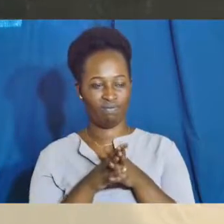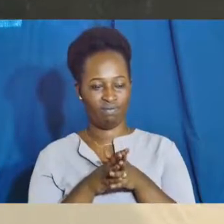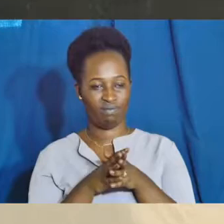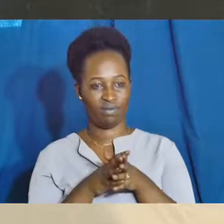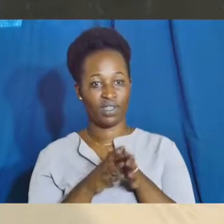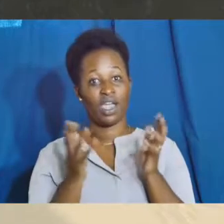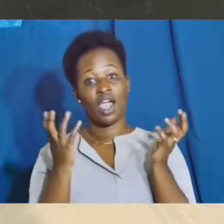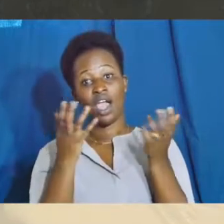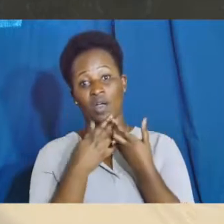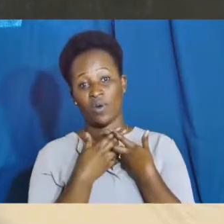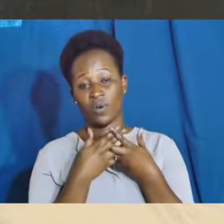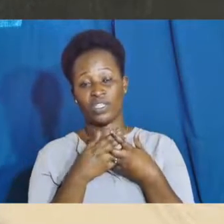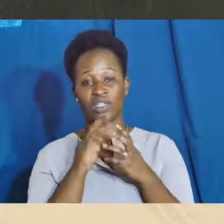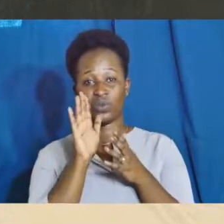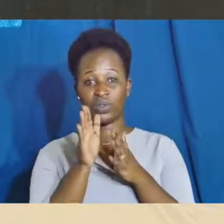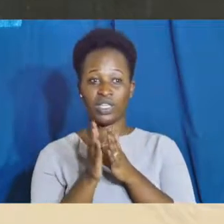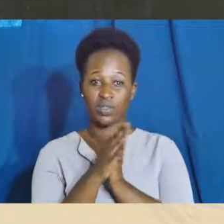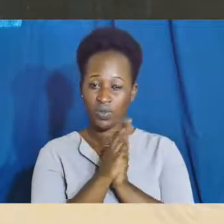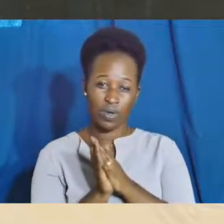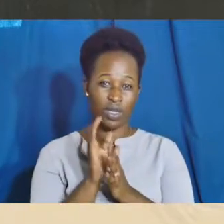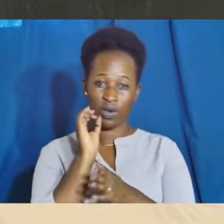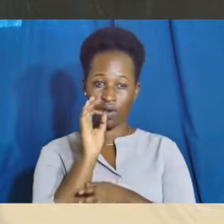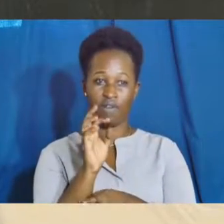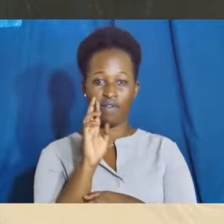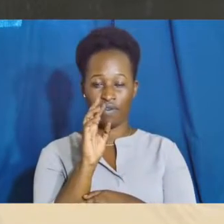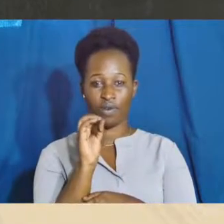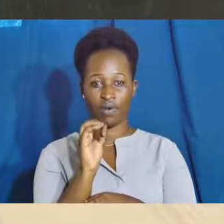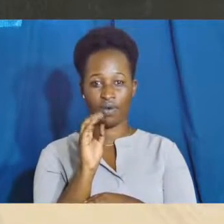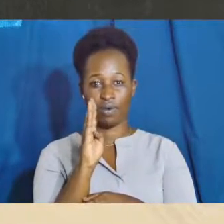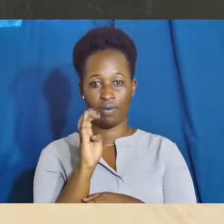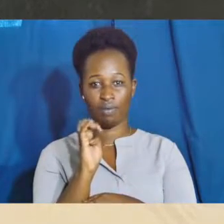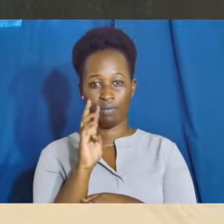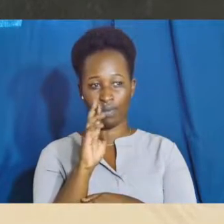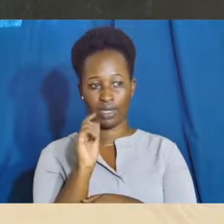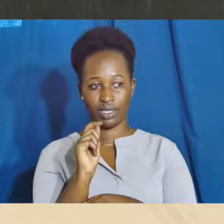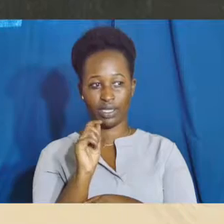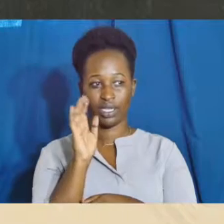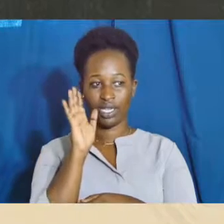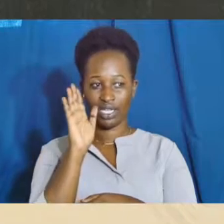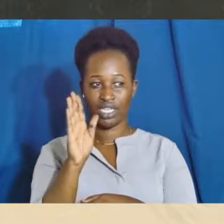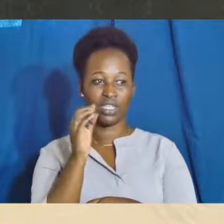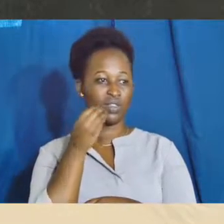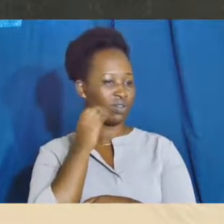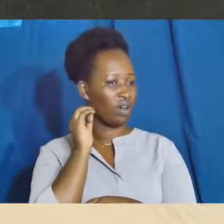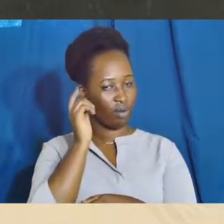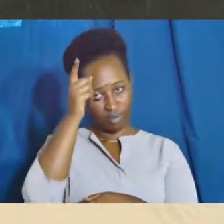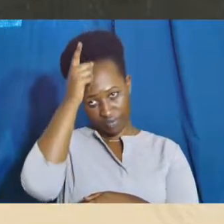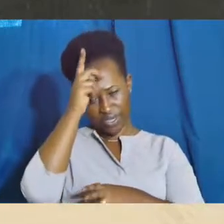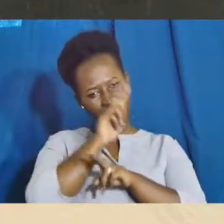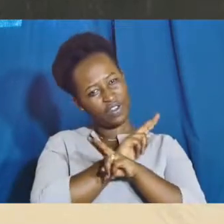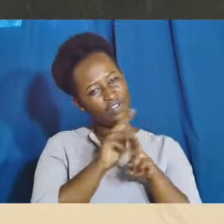According to the story of Robert, his home village was very nice and